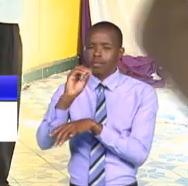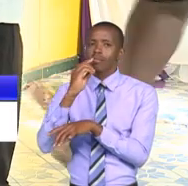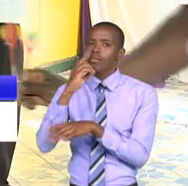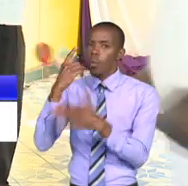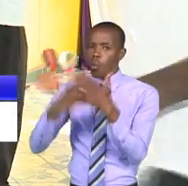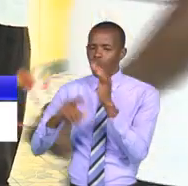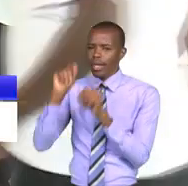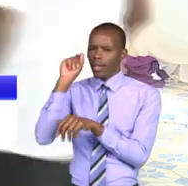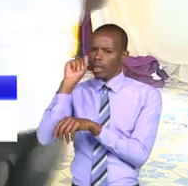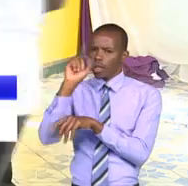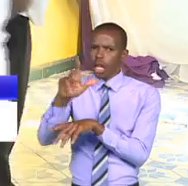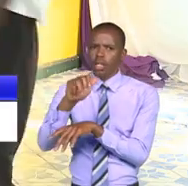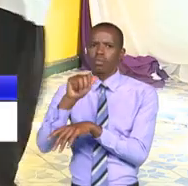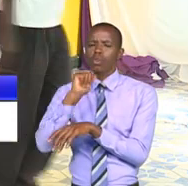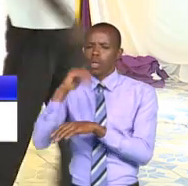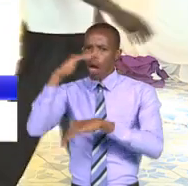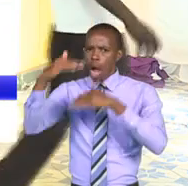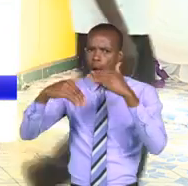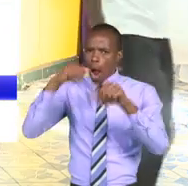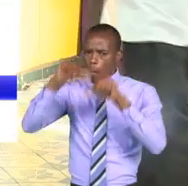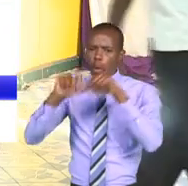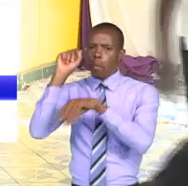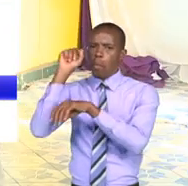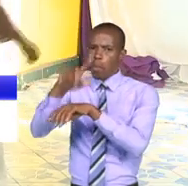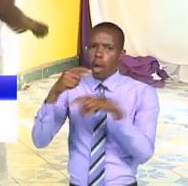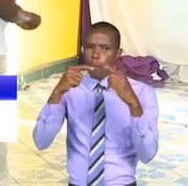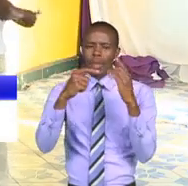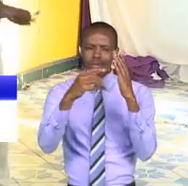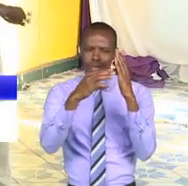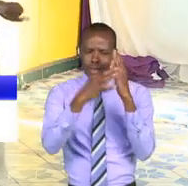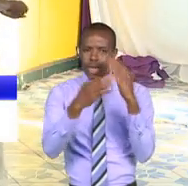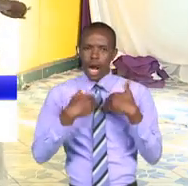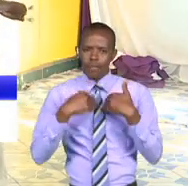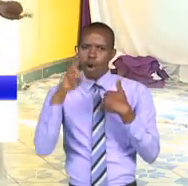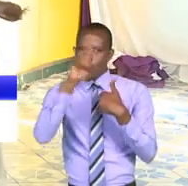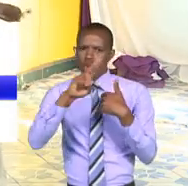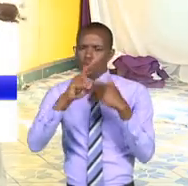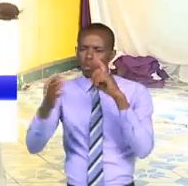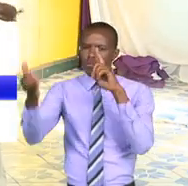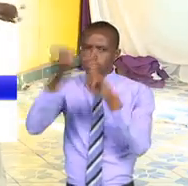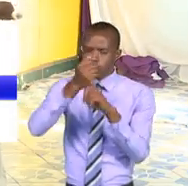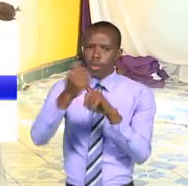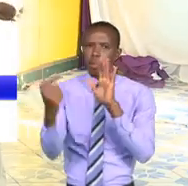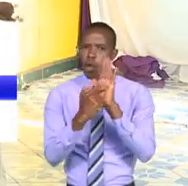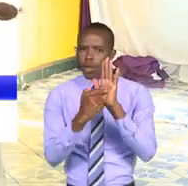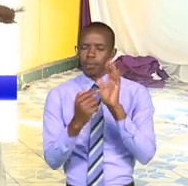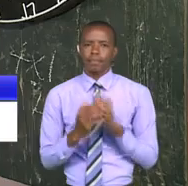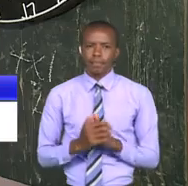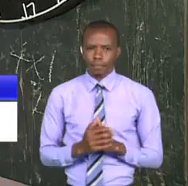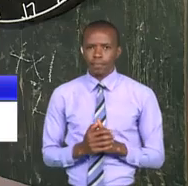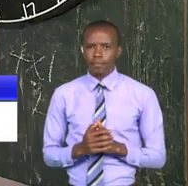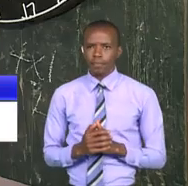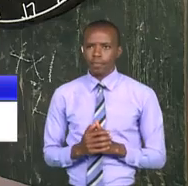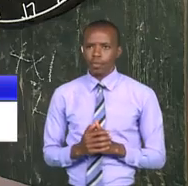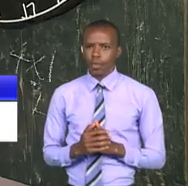that darts is not just about the throwing of the missiles. There is a technique that is used in order to earn the required points.